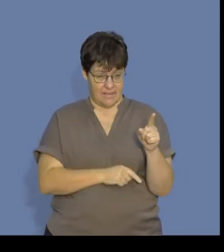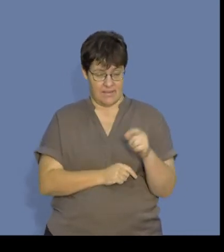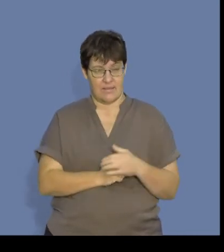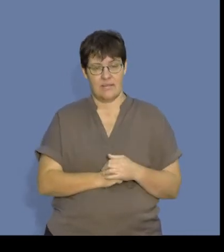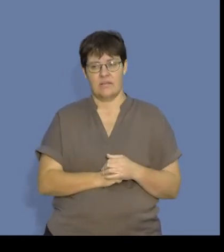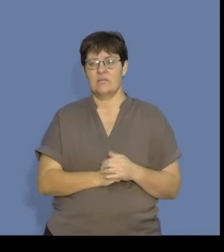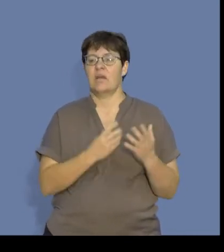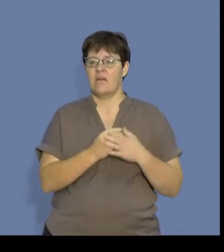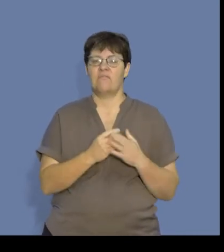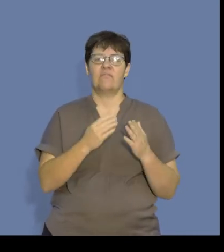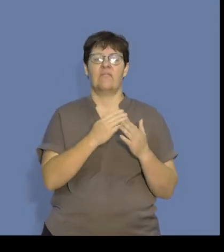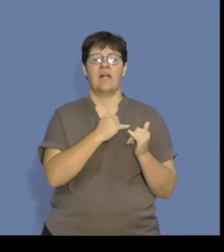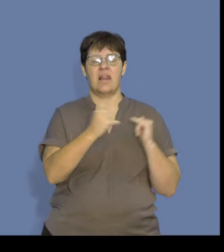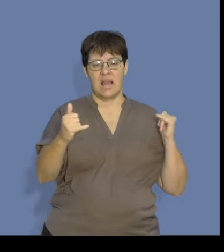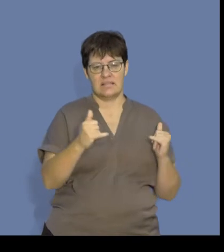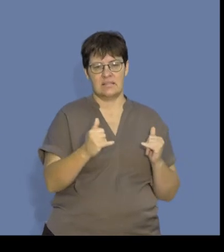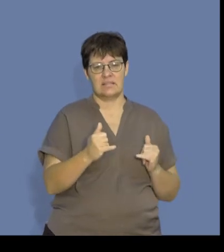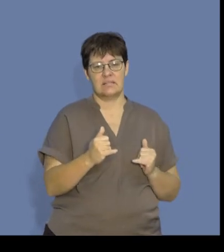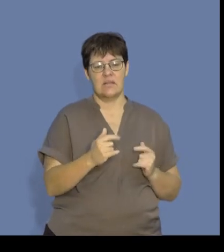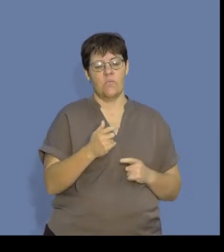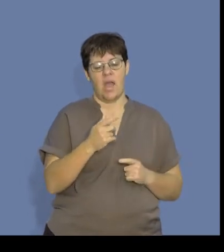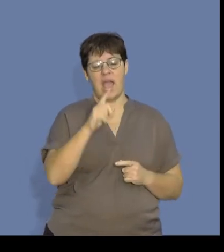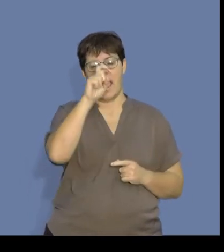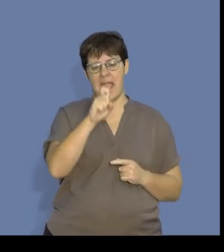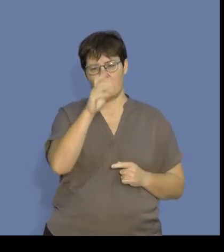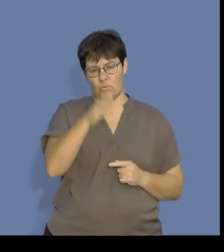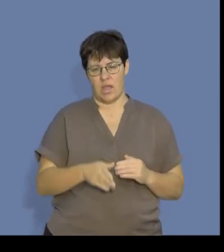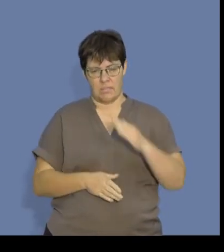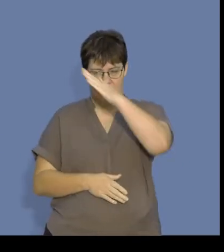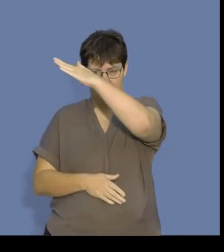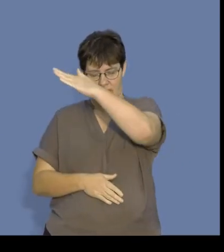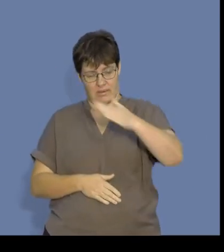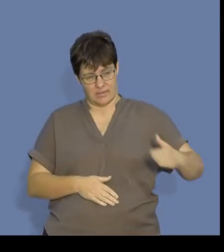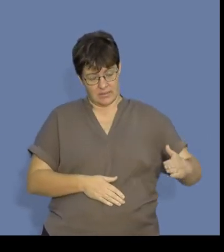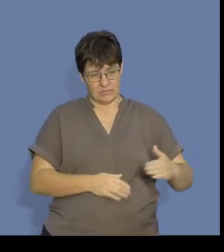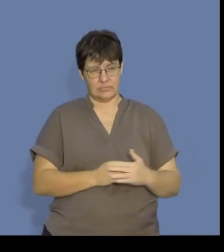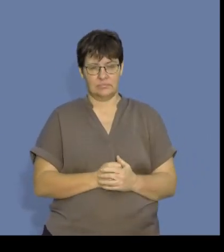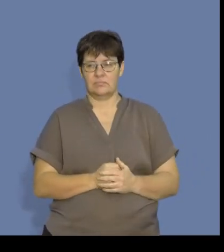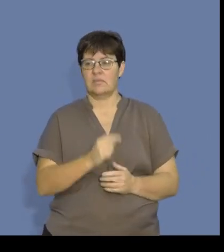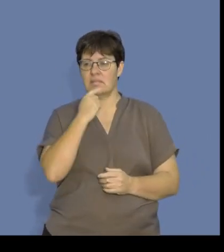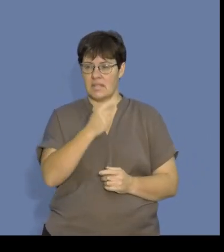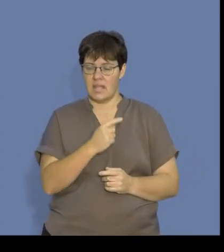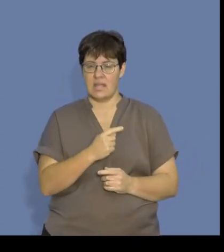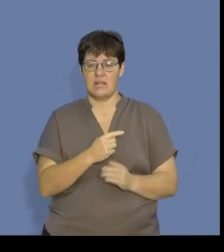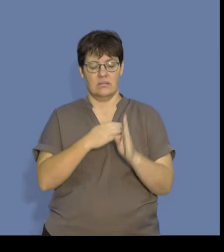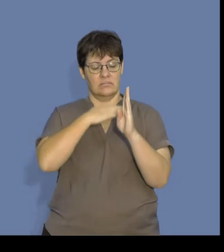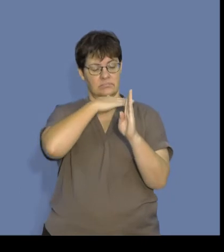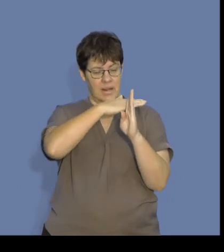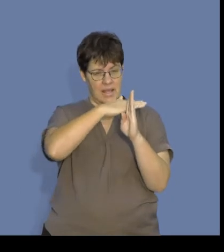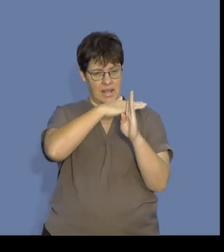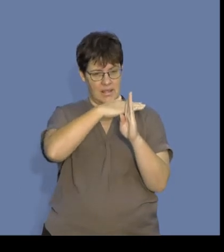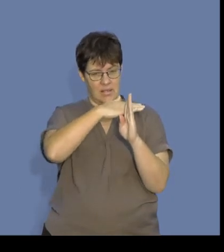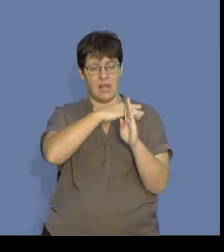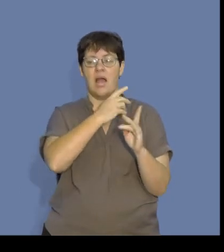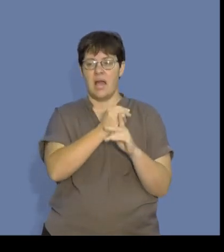this is lines in the xy plane. What do I mean by xy plane? I'm simply just saying it's a Cartesian